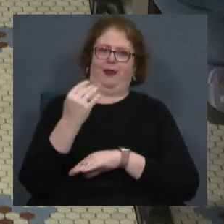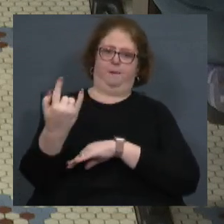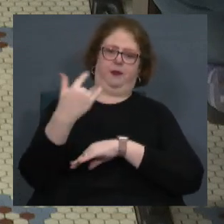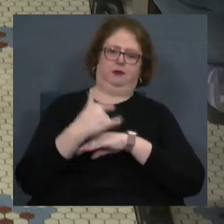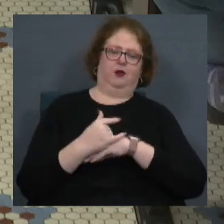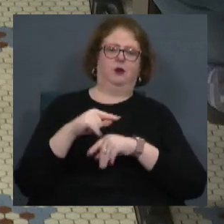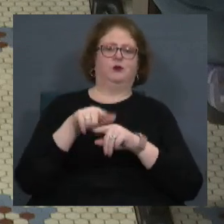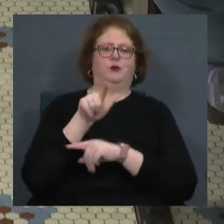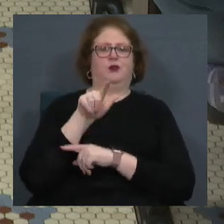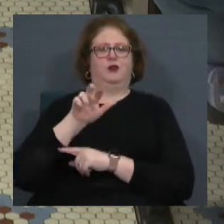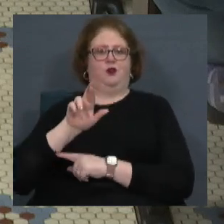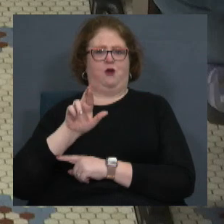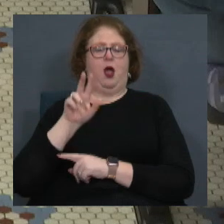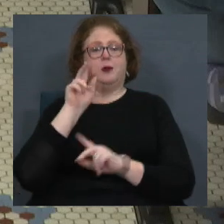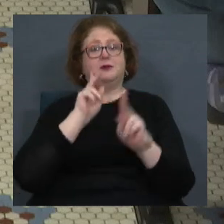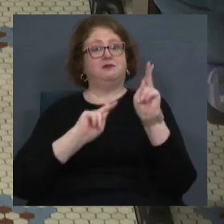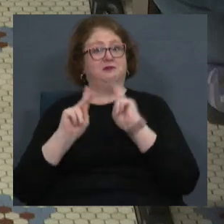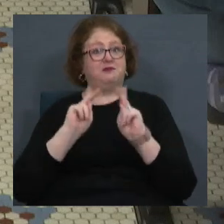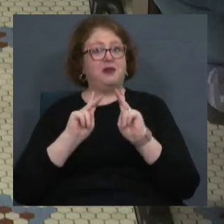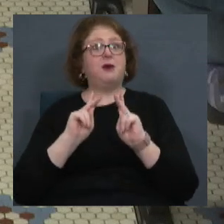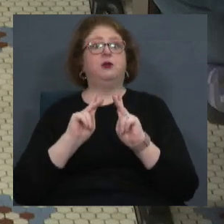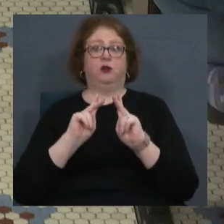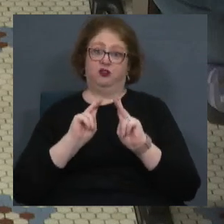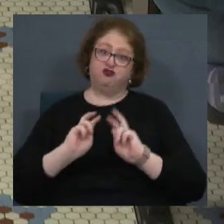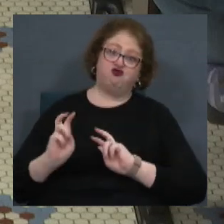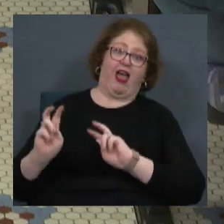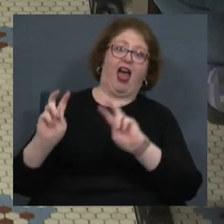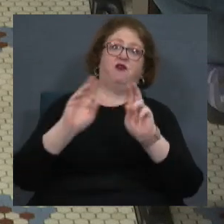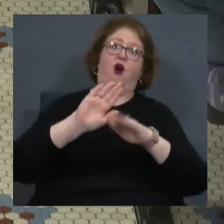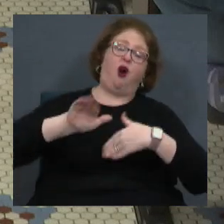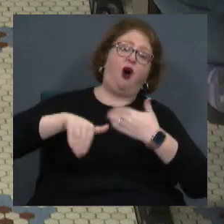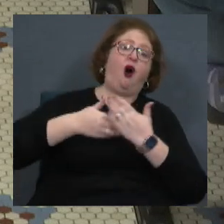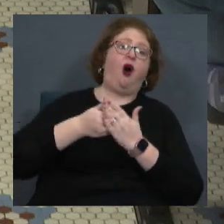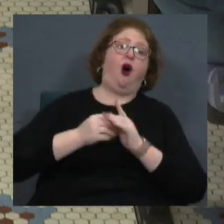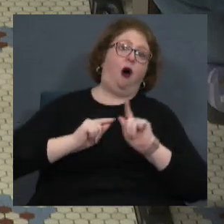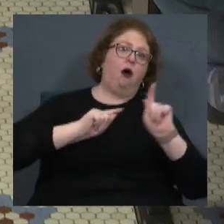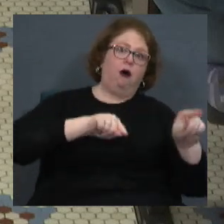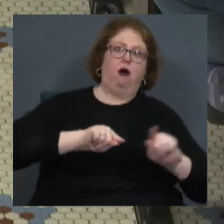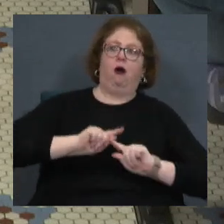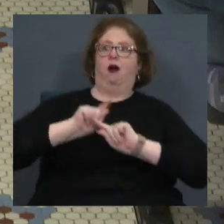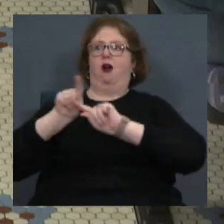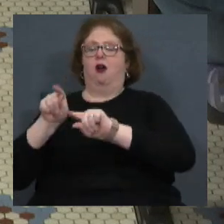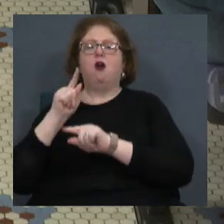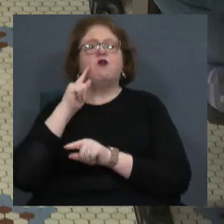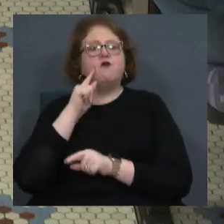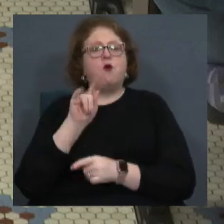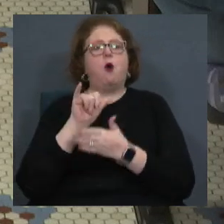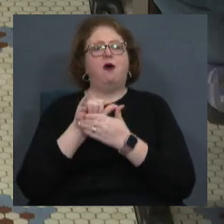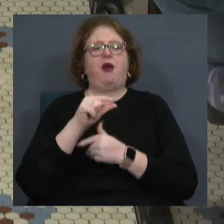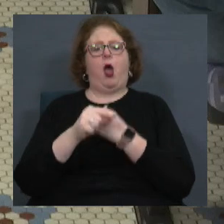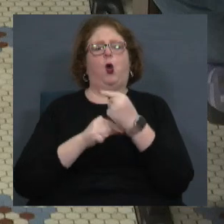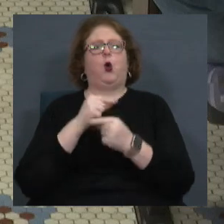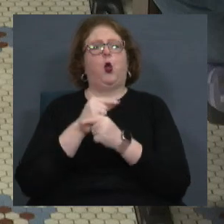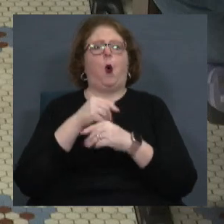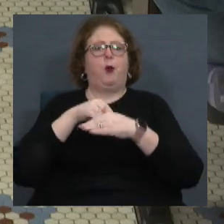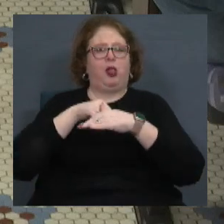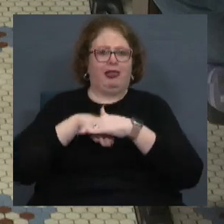just get that global entry approval. So we're excited about that possibility. I may be getting the cat before